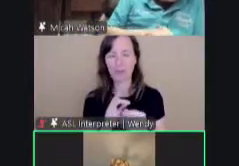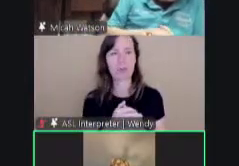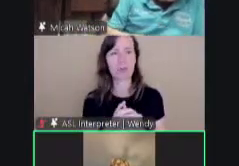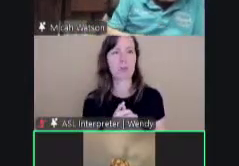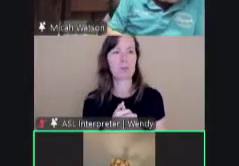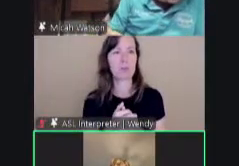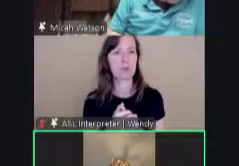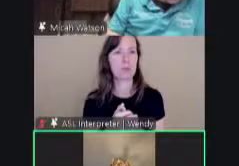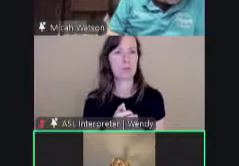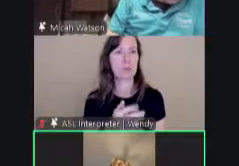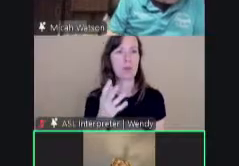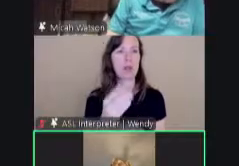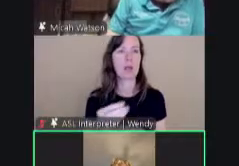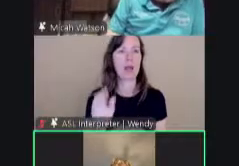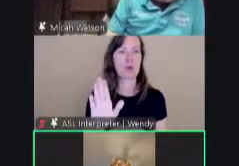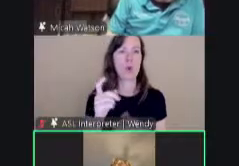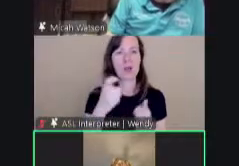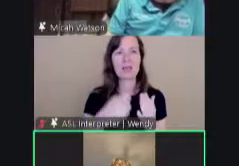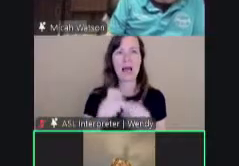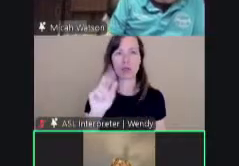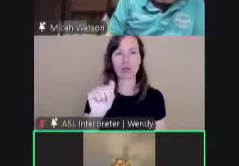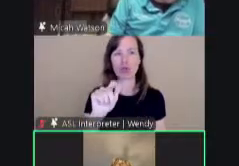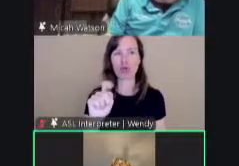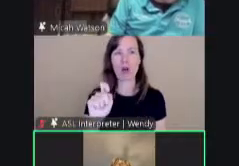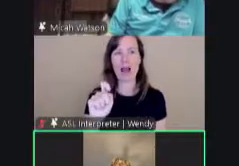and your tax rate was